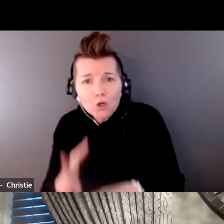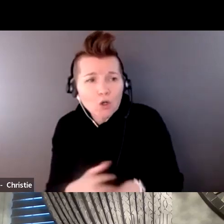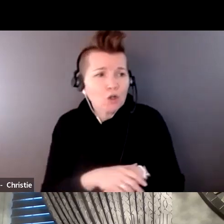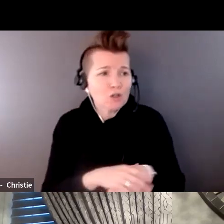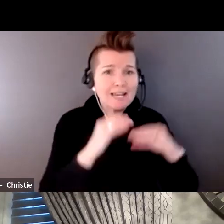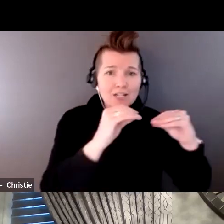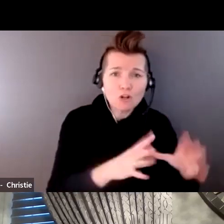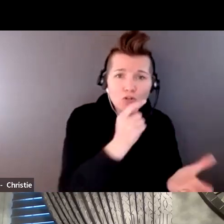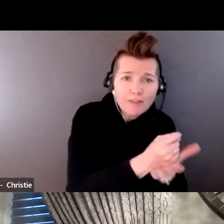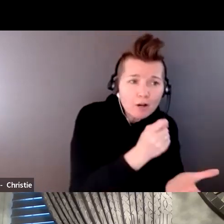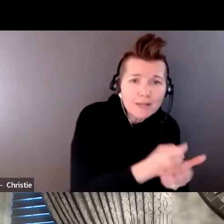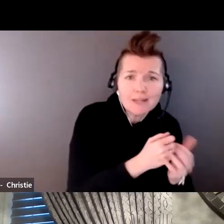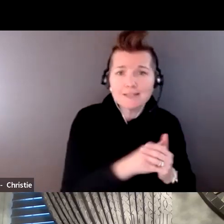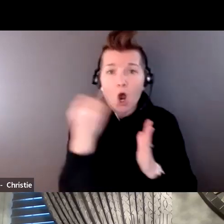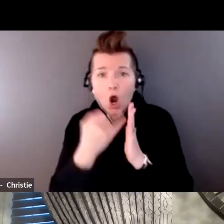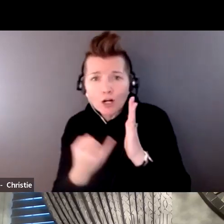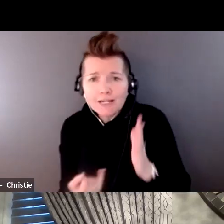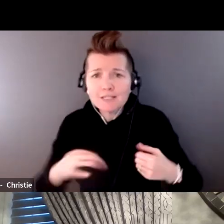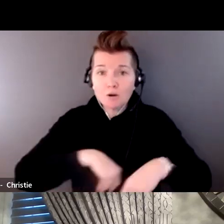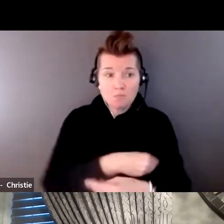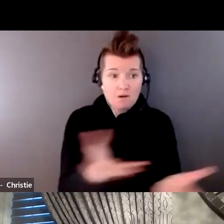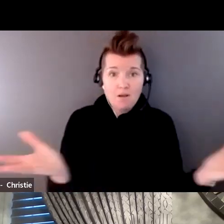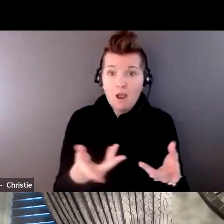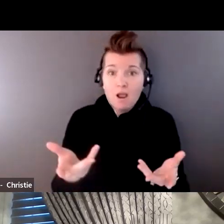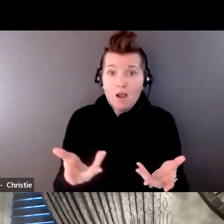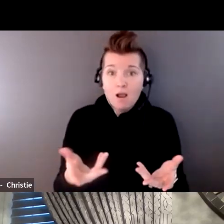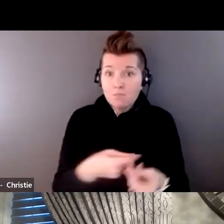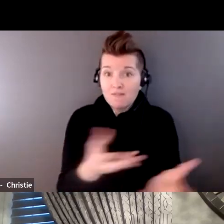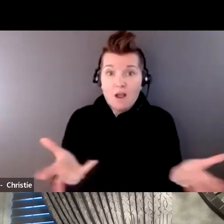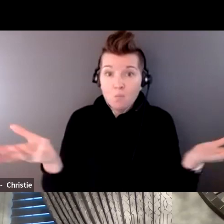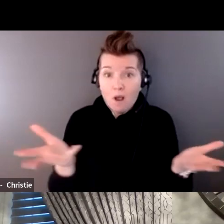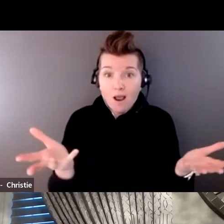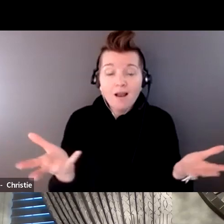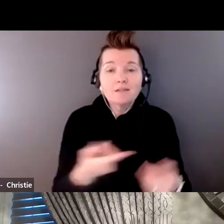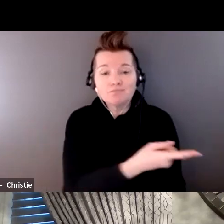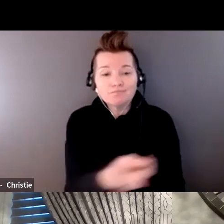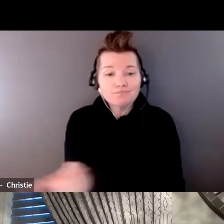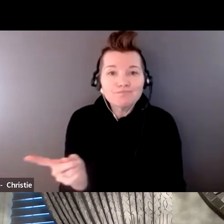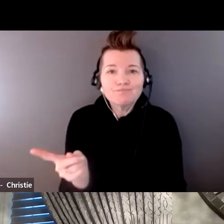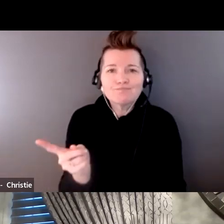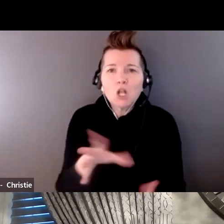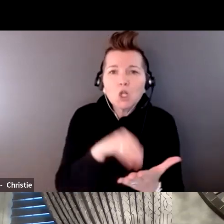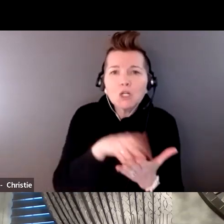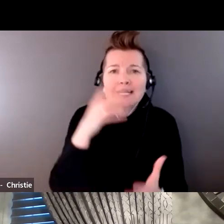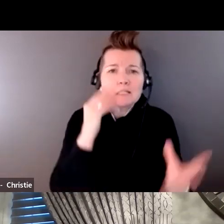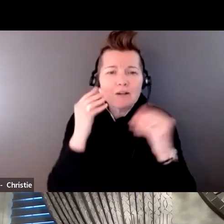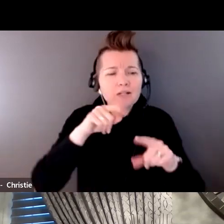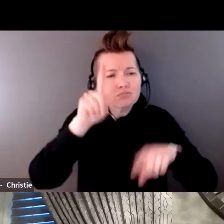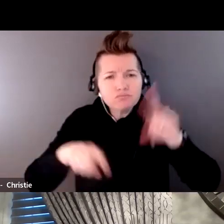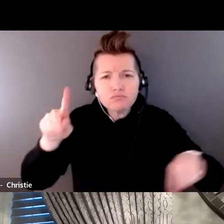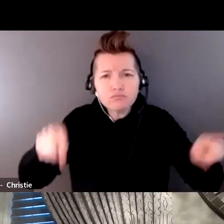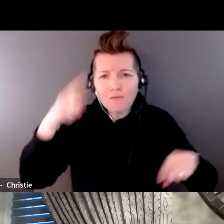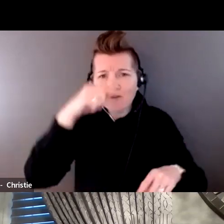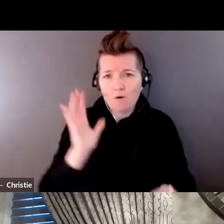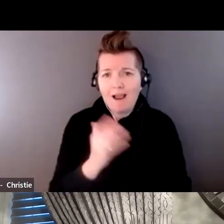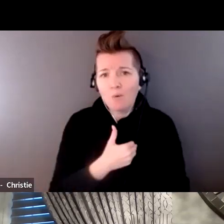and artists, among others. And they're all working collaboratively to provide a really rich learning experience. And our